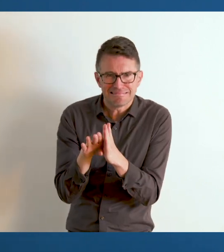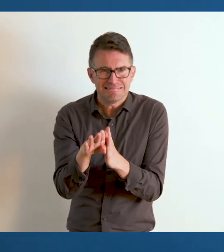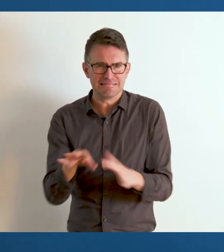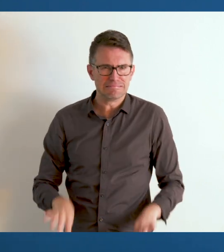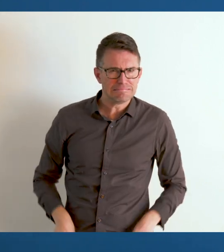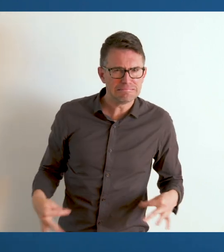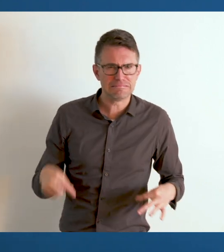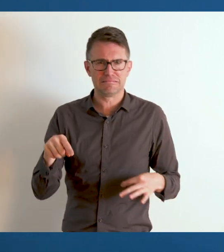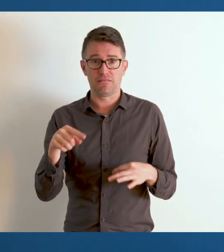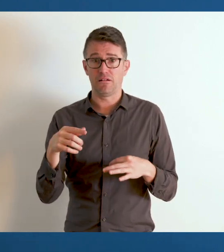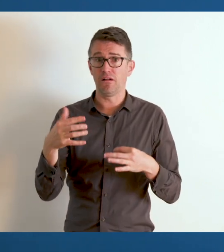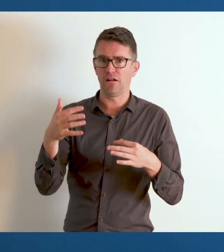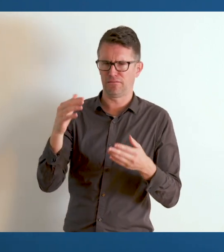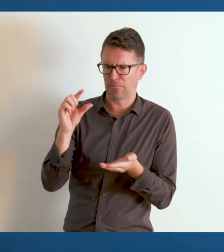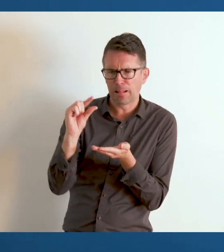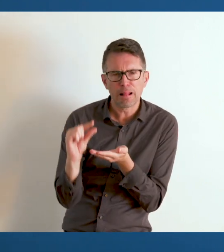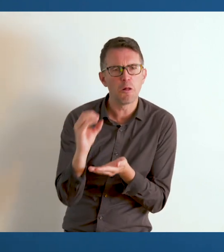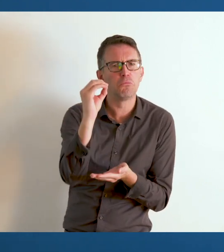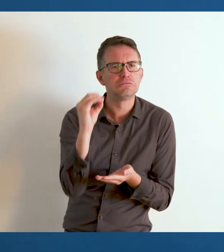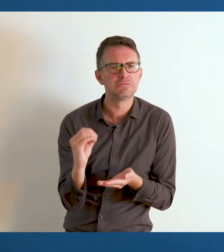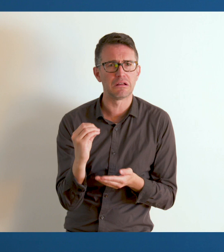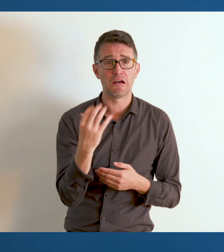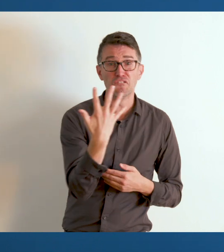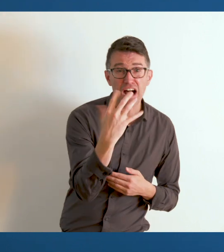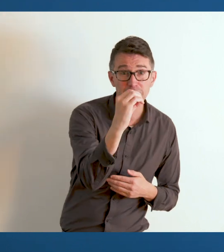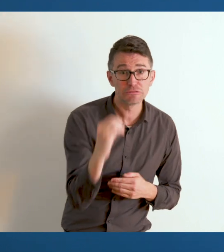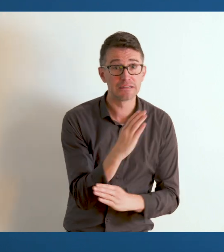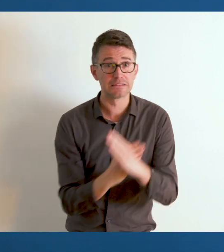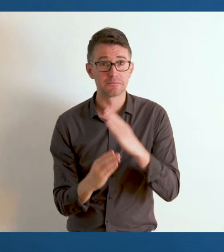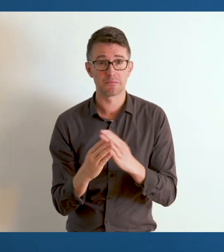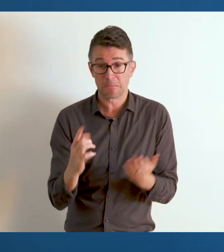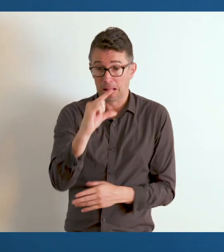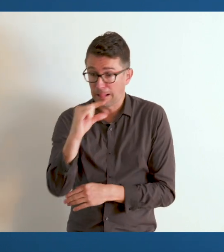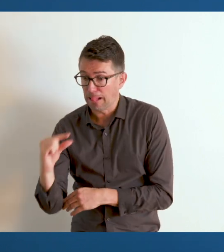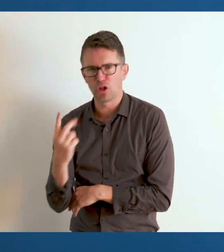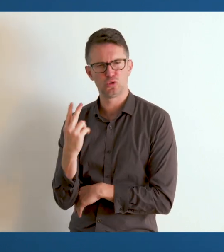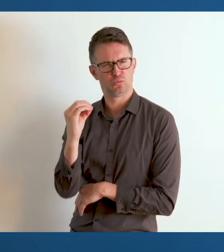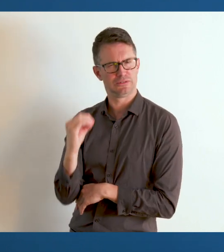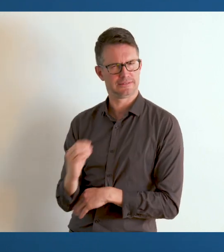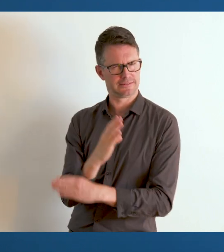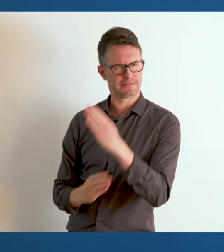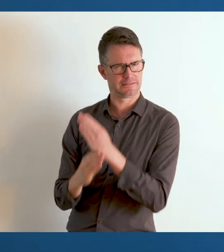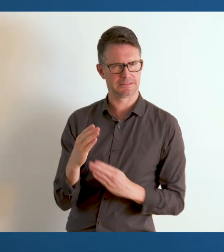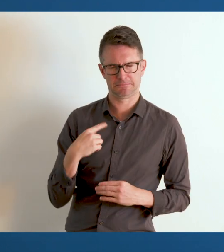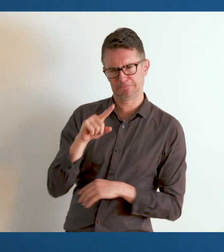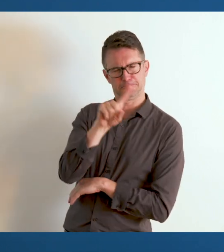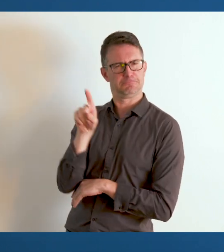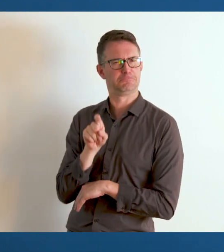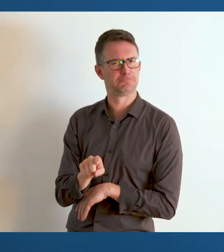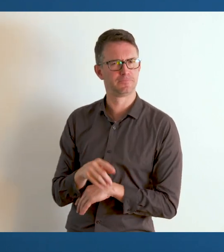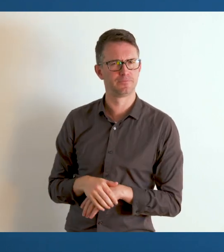of disability historically was less than 5%, sometimes less than even 2%. While